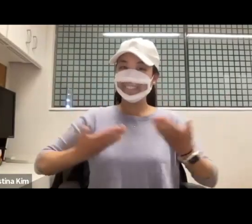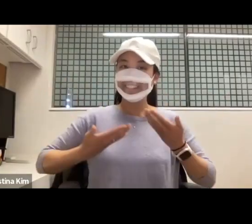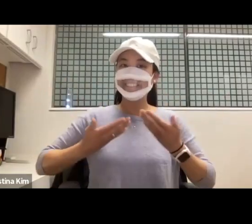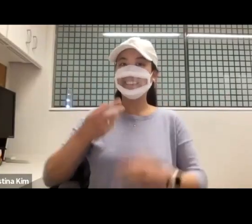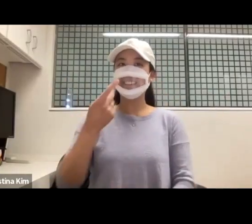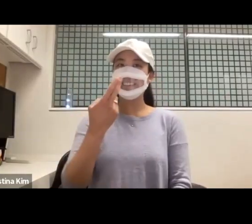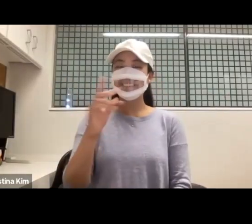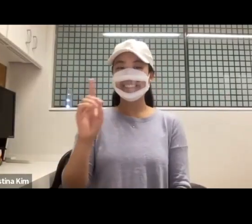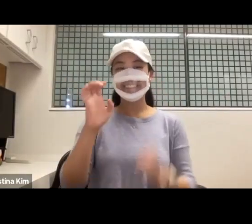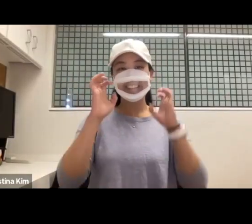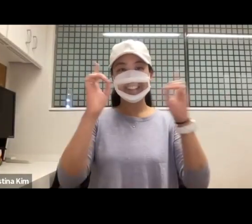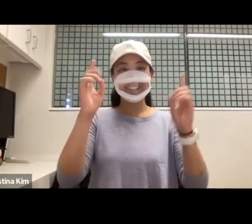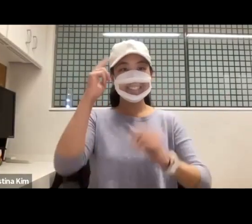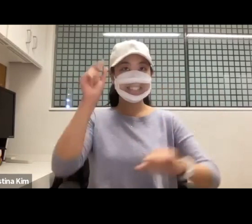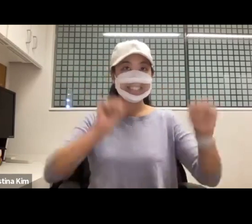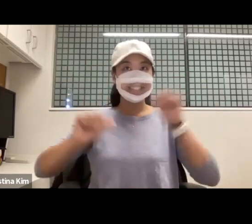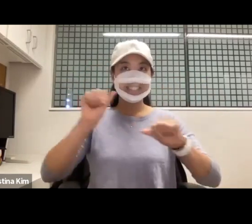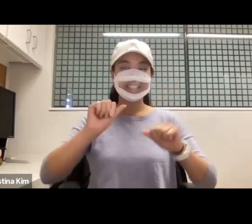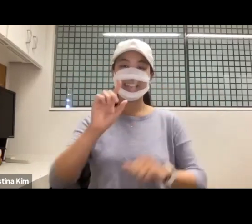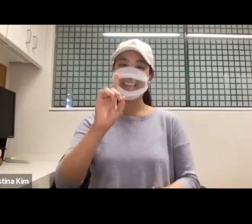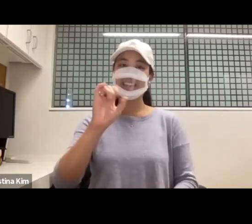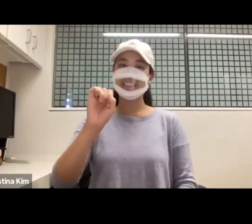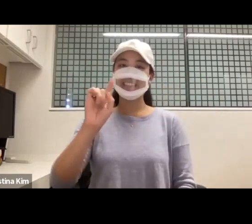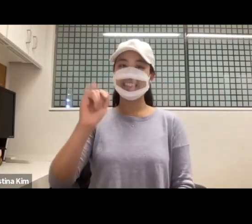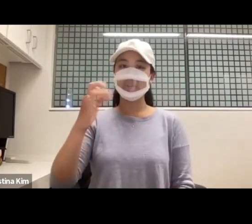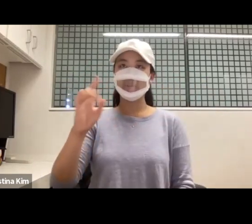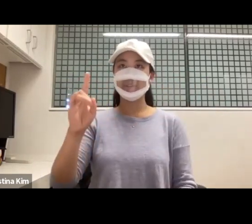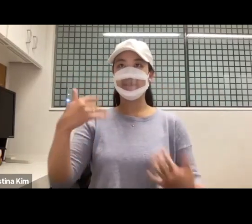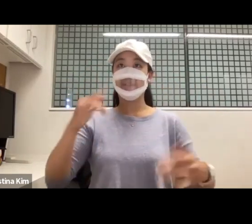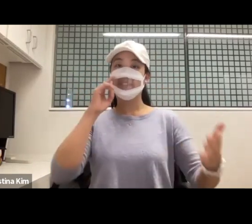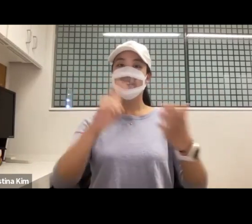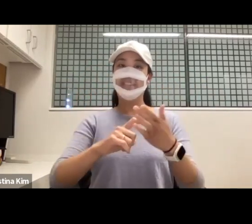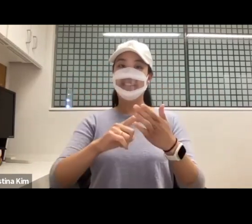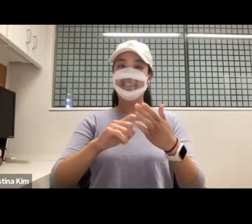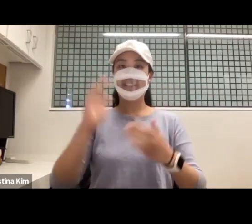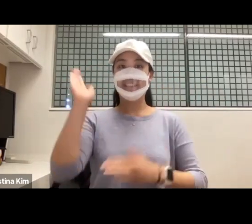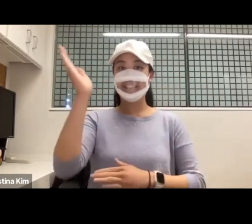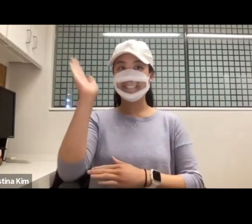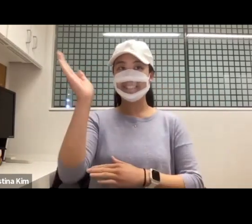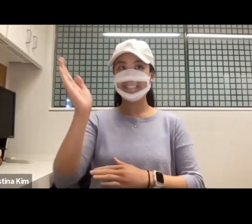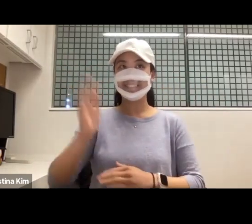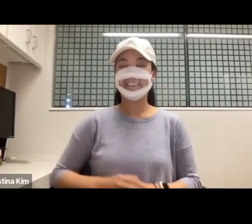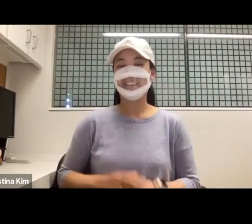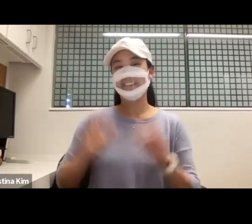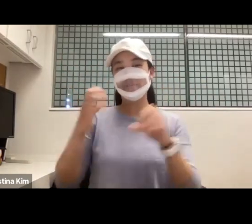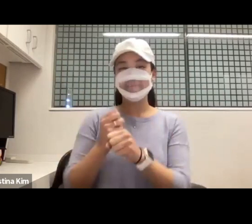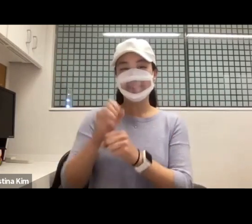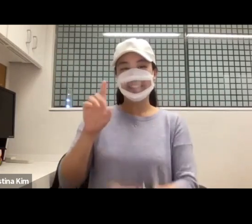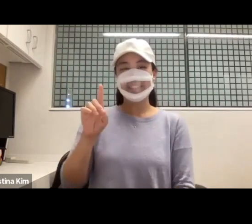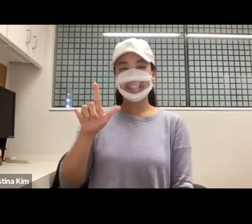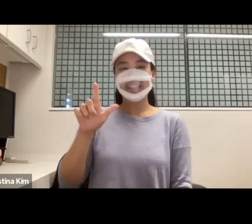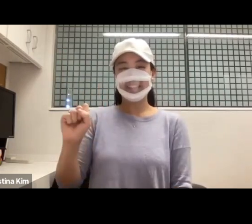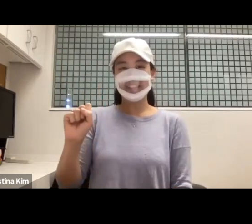All right. Good afternoon, everyone, and welcome to the PhD in Educational Neuroscience Distinguished Lectures